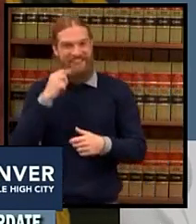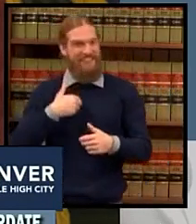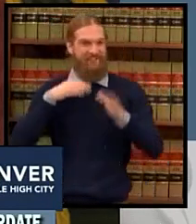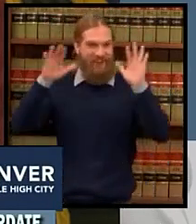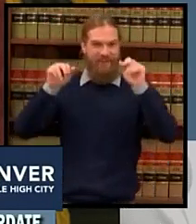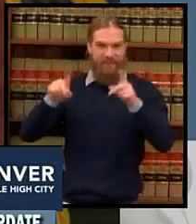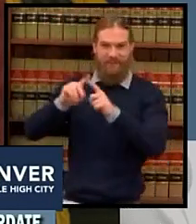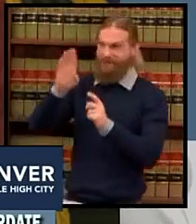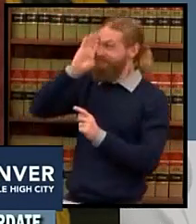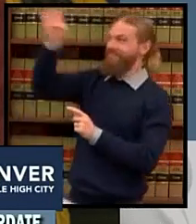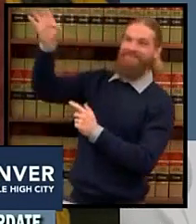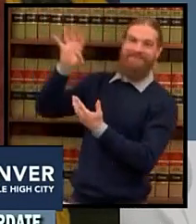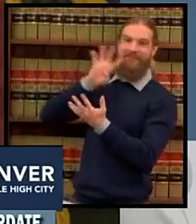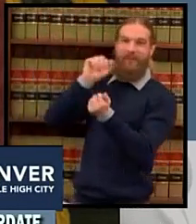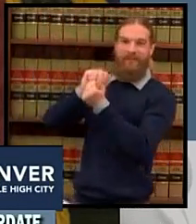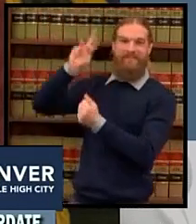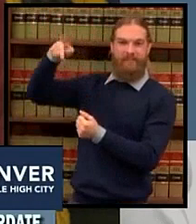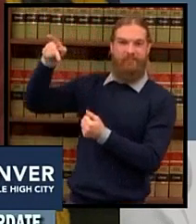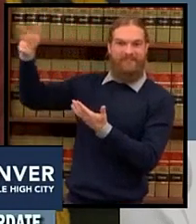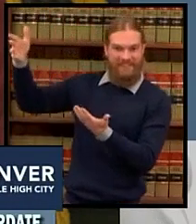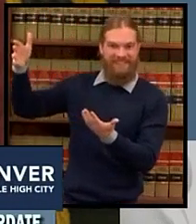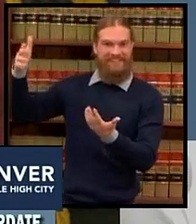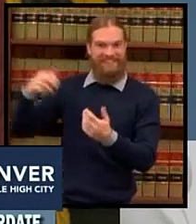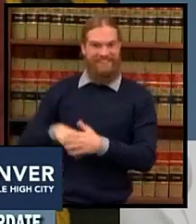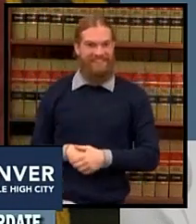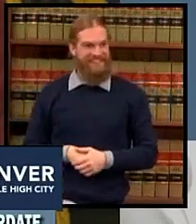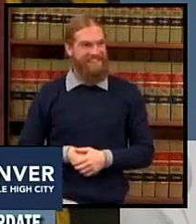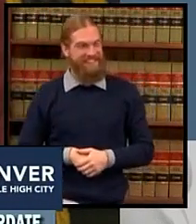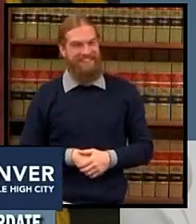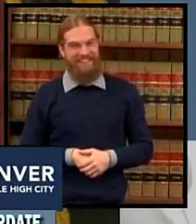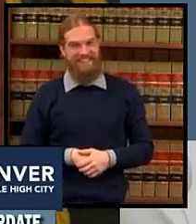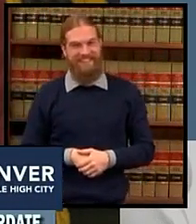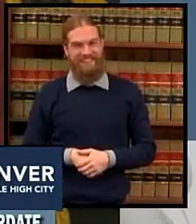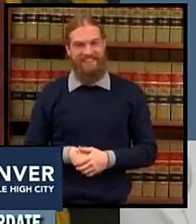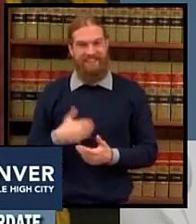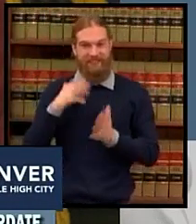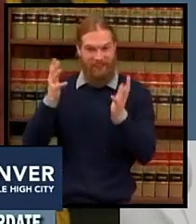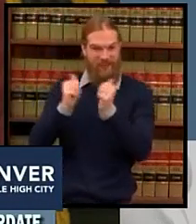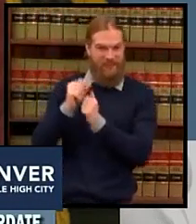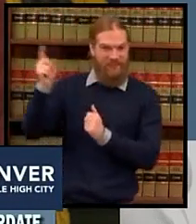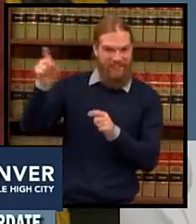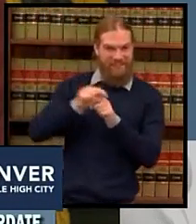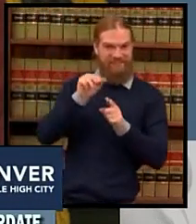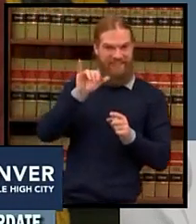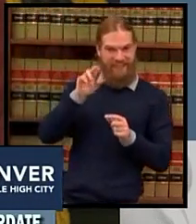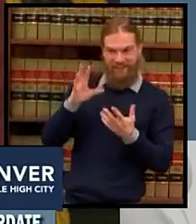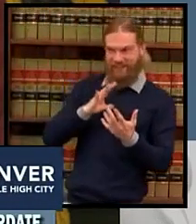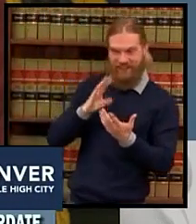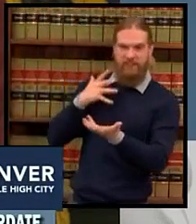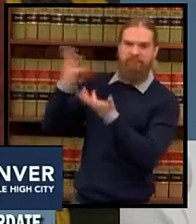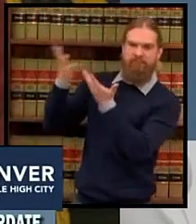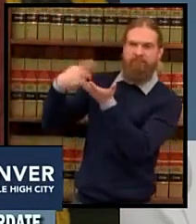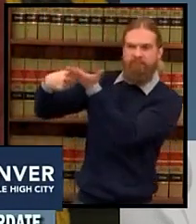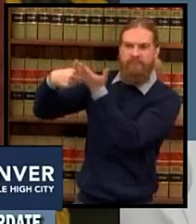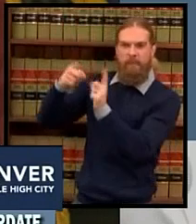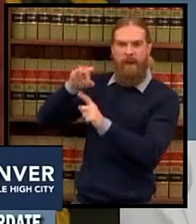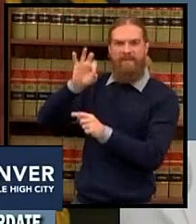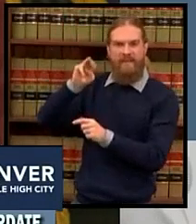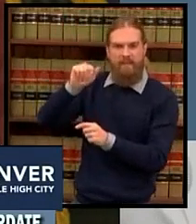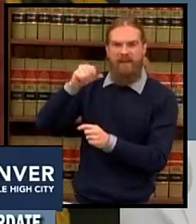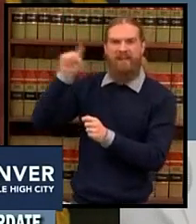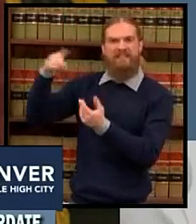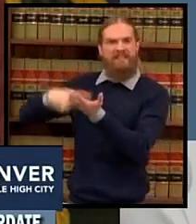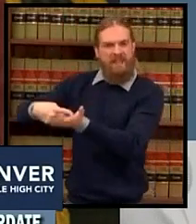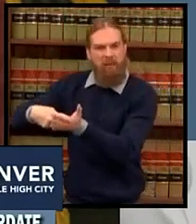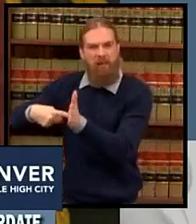was allowed to ask a question, and I directly talked to her about FEMA, and I gave examples, but also about direct distribution